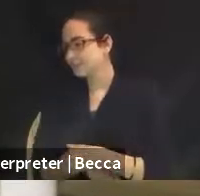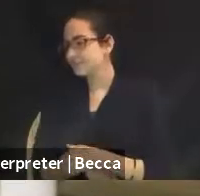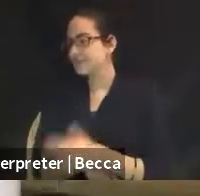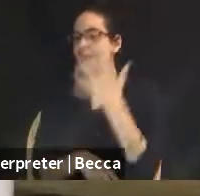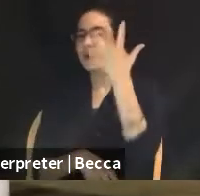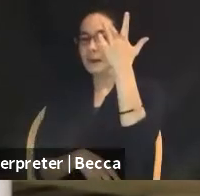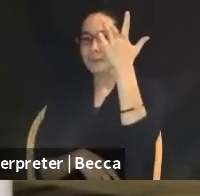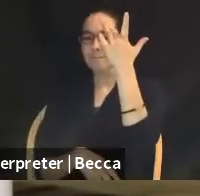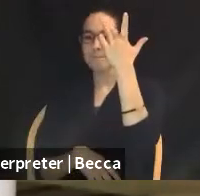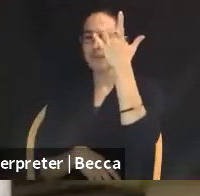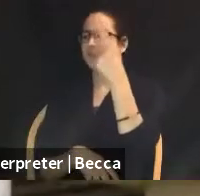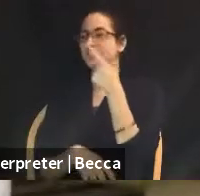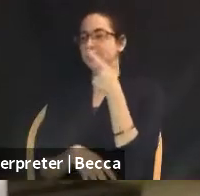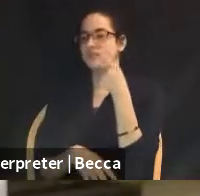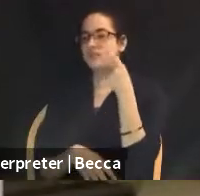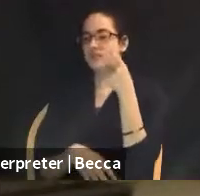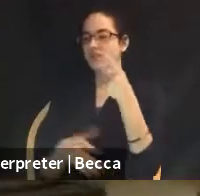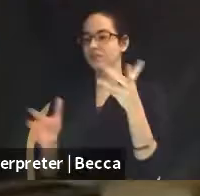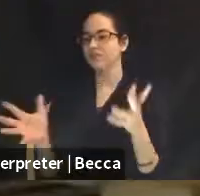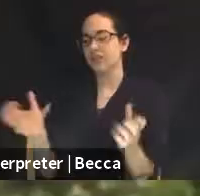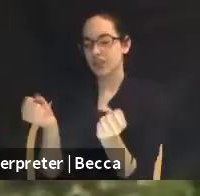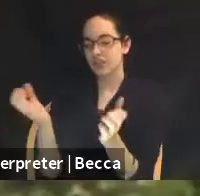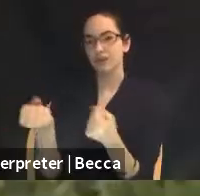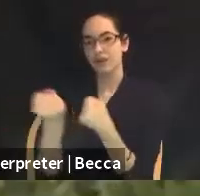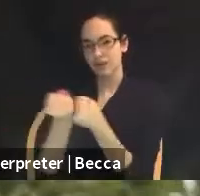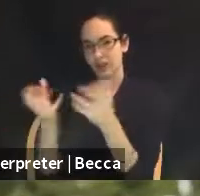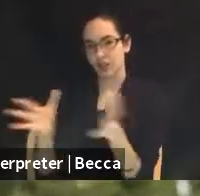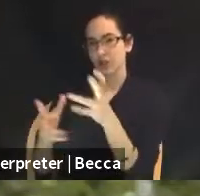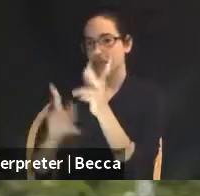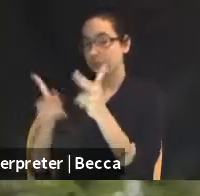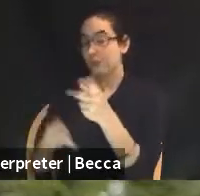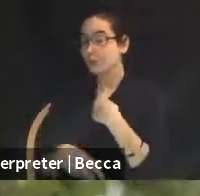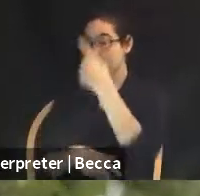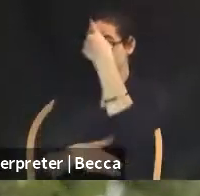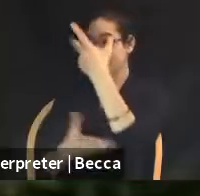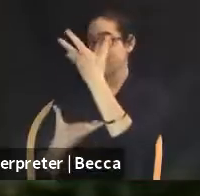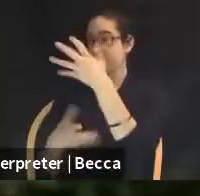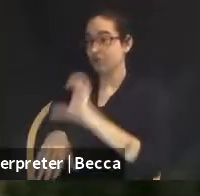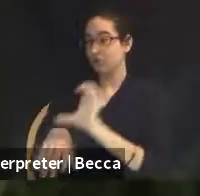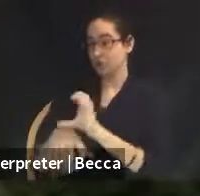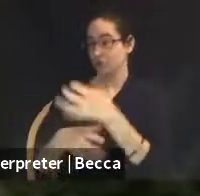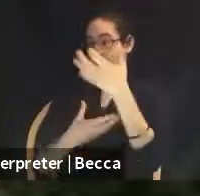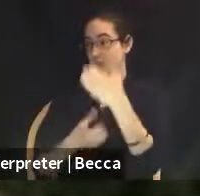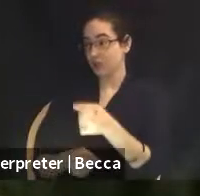reaching for that higher power to overcome challenges. Do you think the church is a trustworthy institution? I